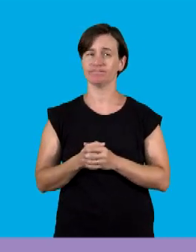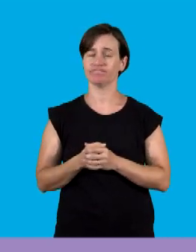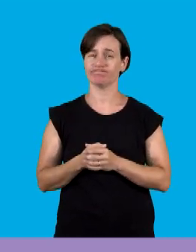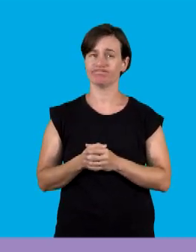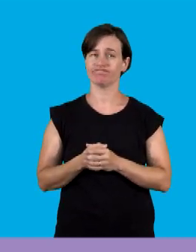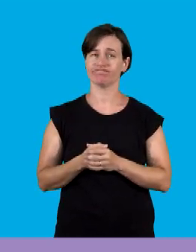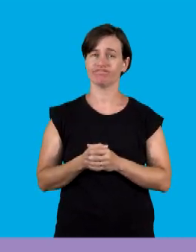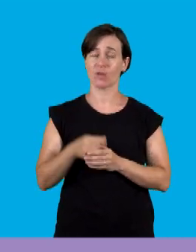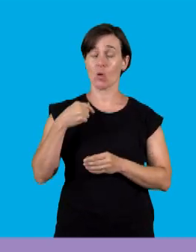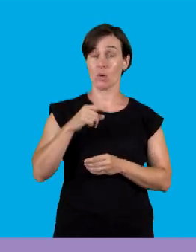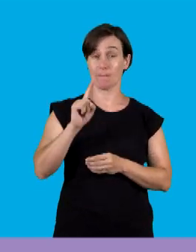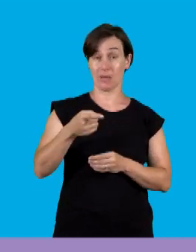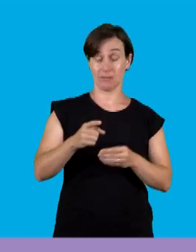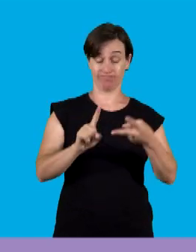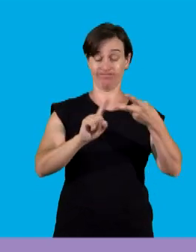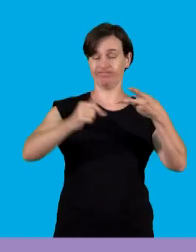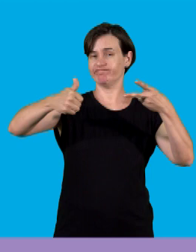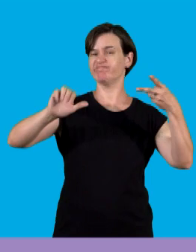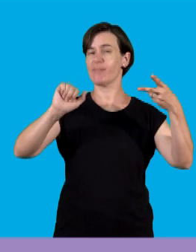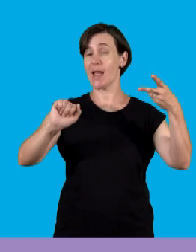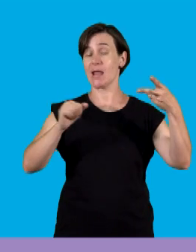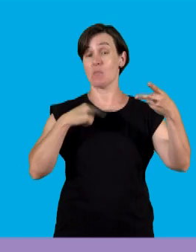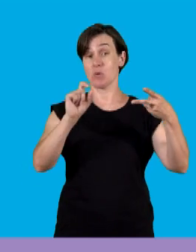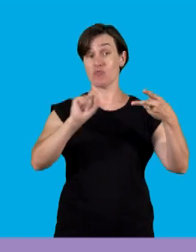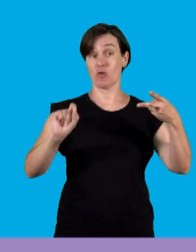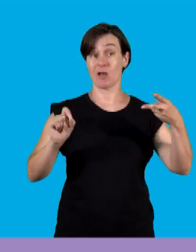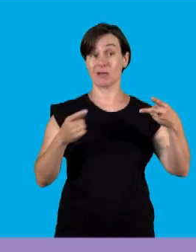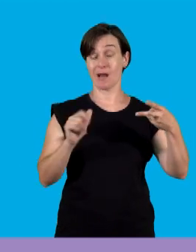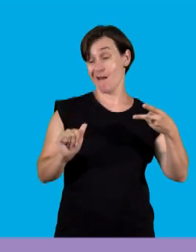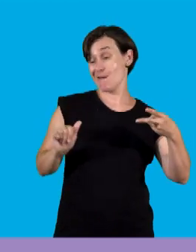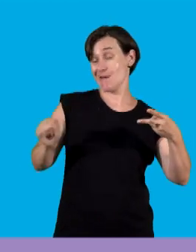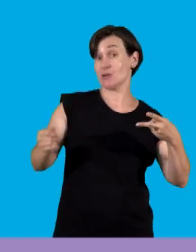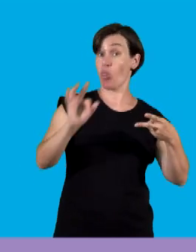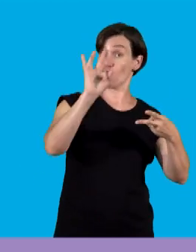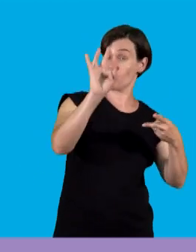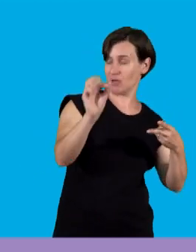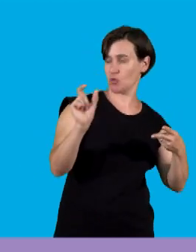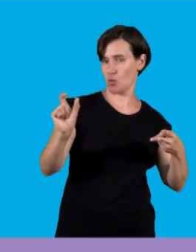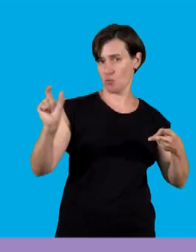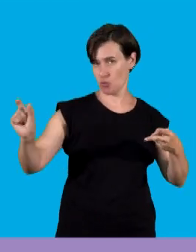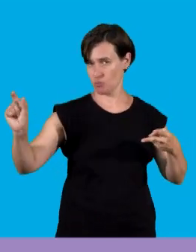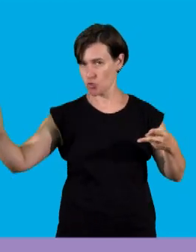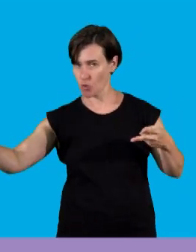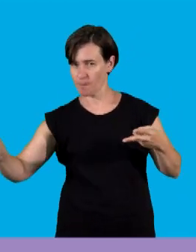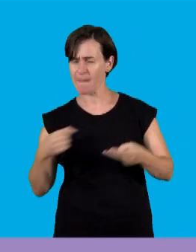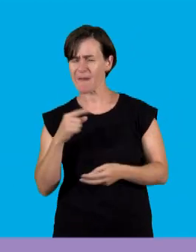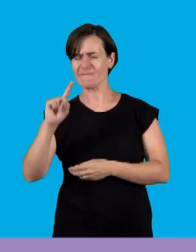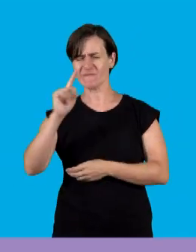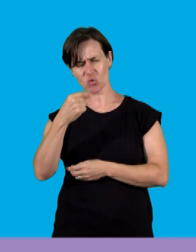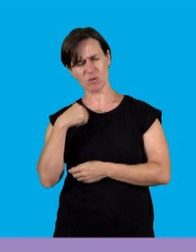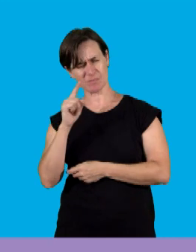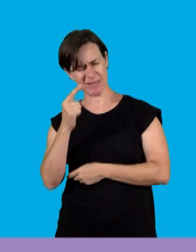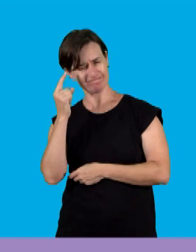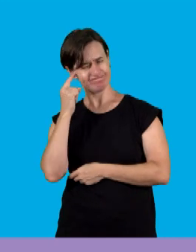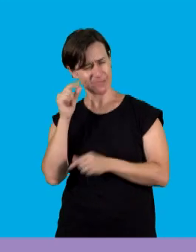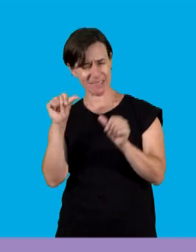to do is to write down the first 3 terms. So for us to write down the first 3 terms, we need to know what is happening with